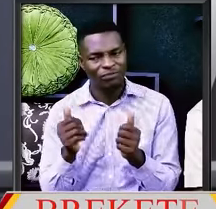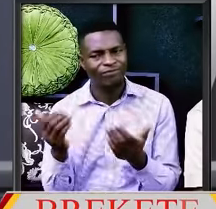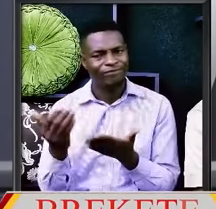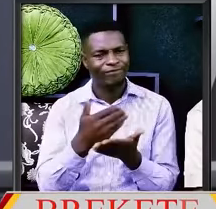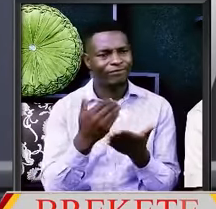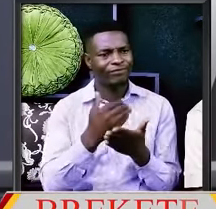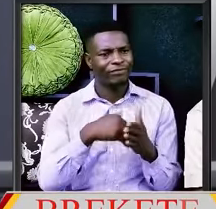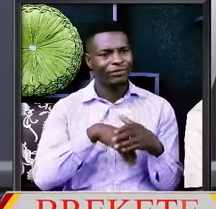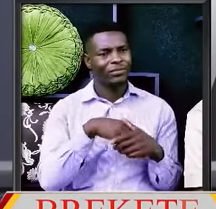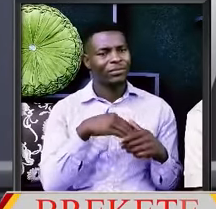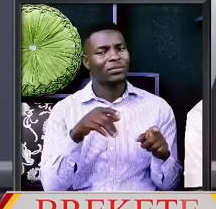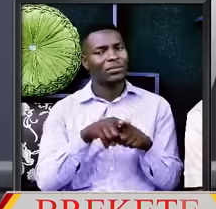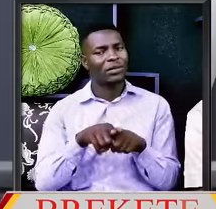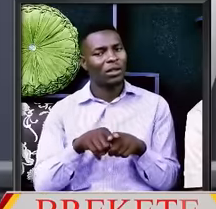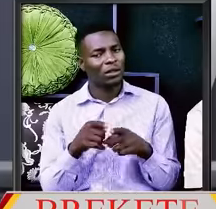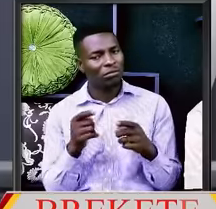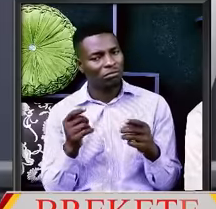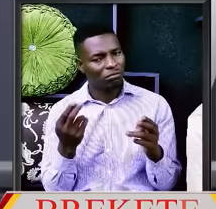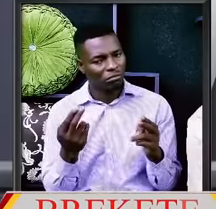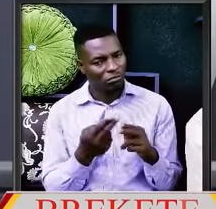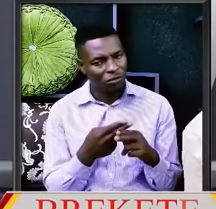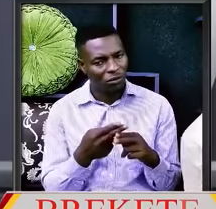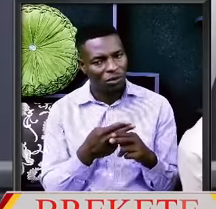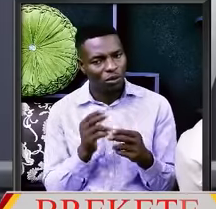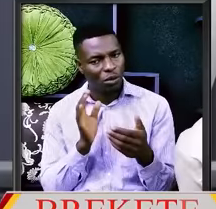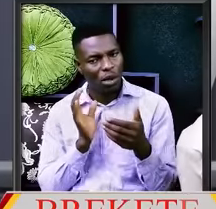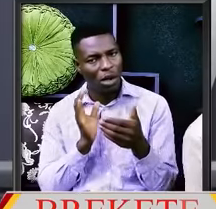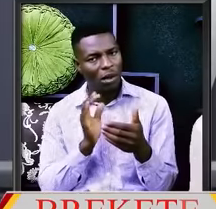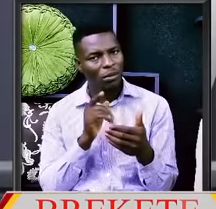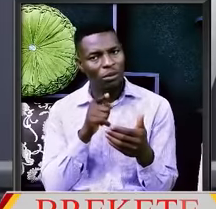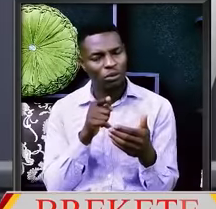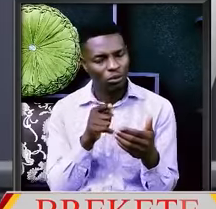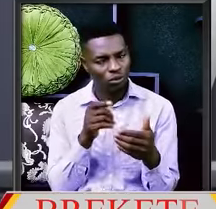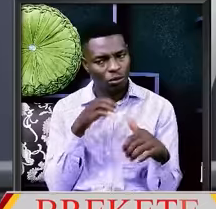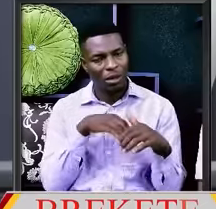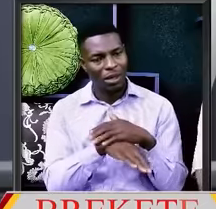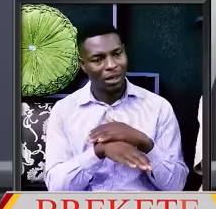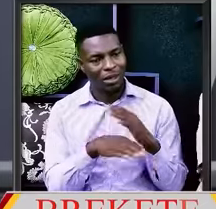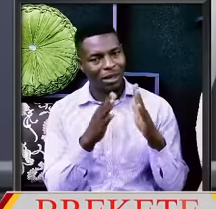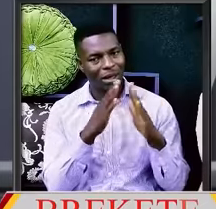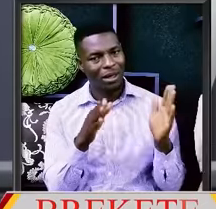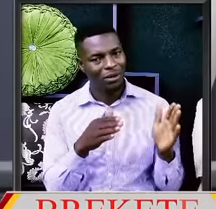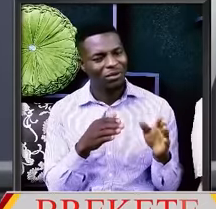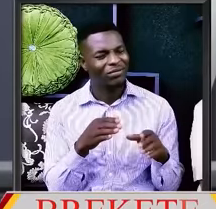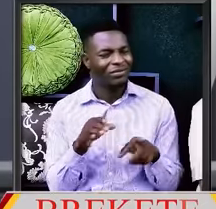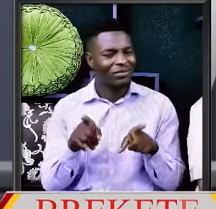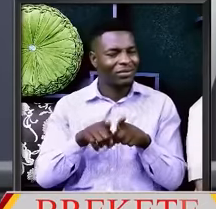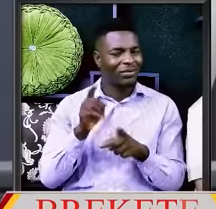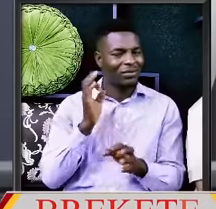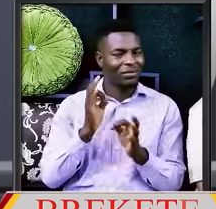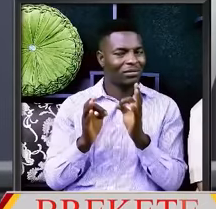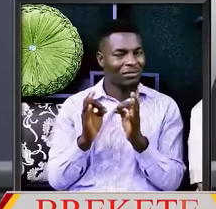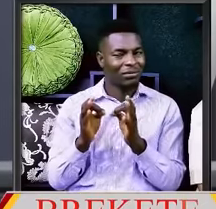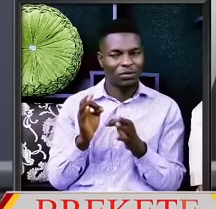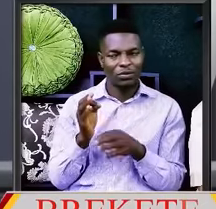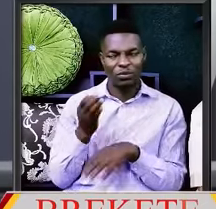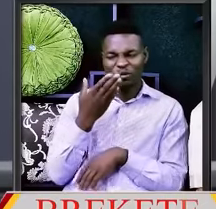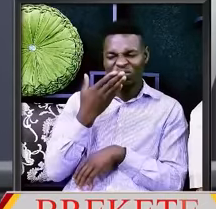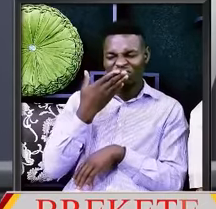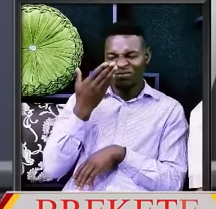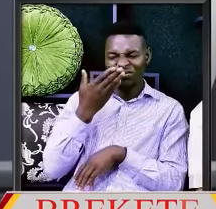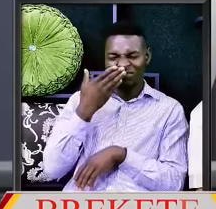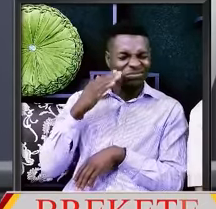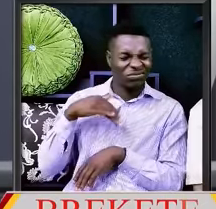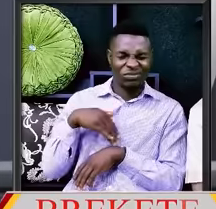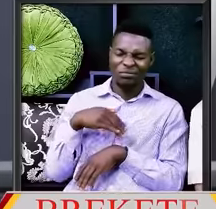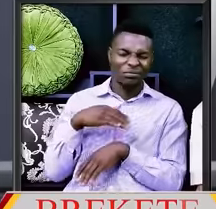outside, as soon as they approach una, make una enter house, like say then they smell. Yes, sir. No stone them, because the